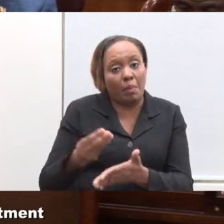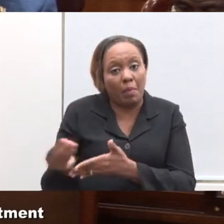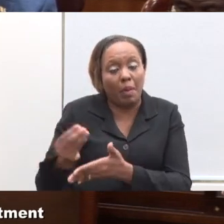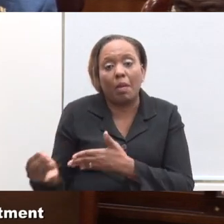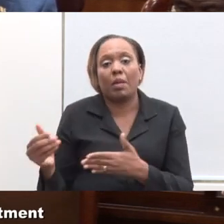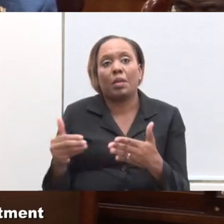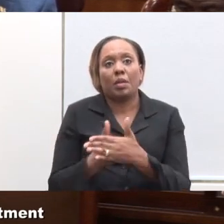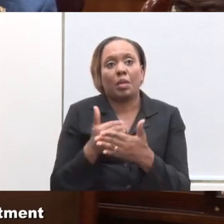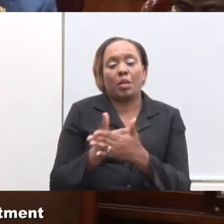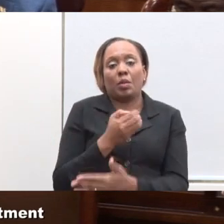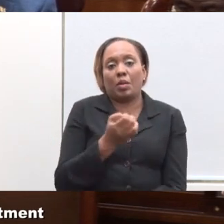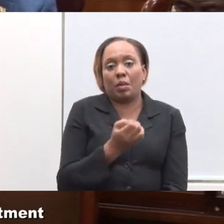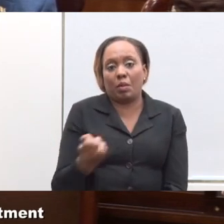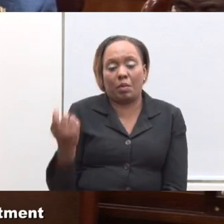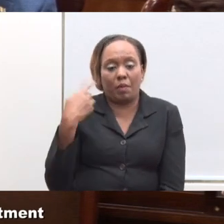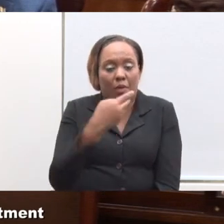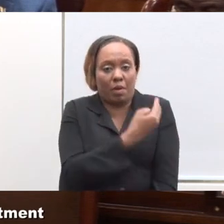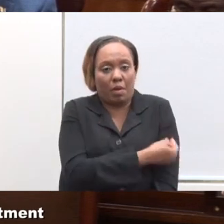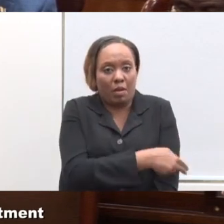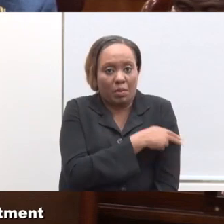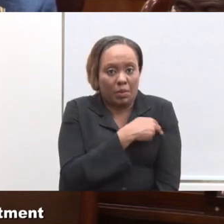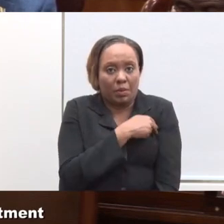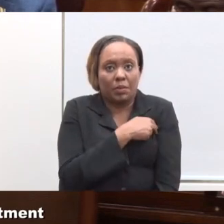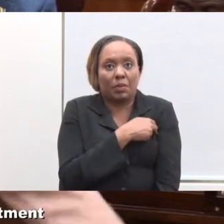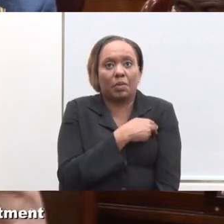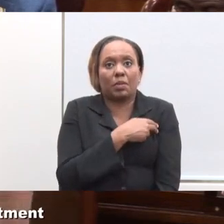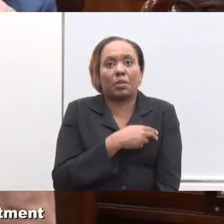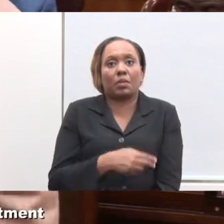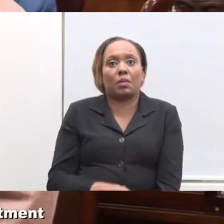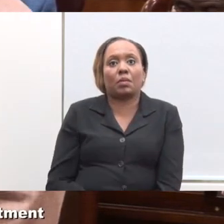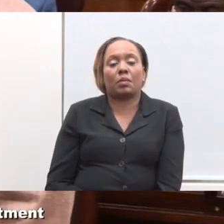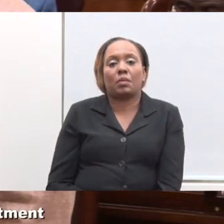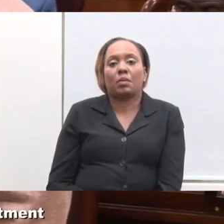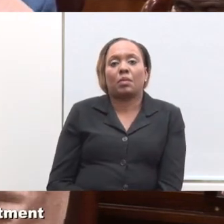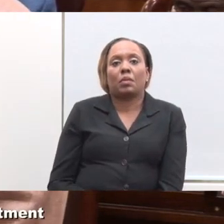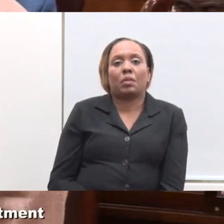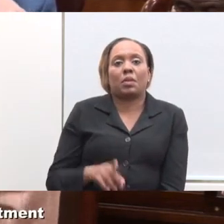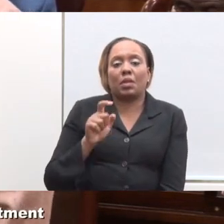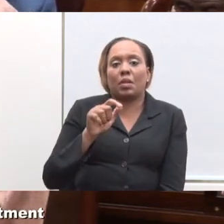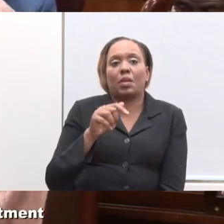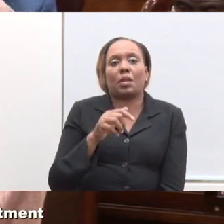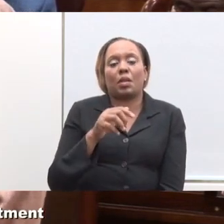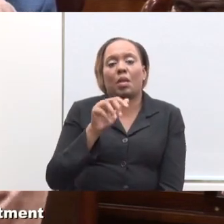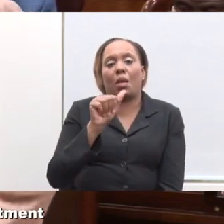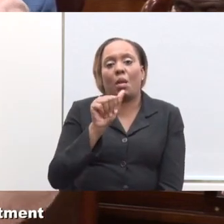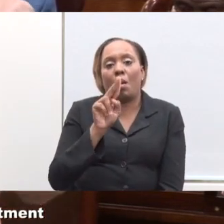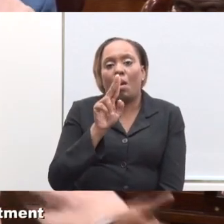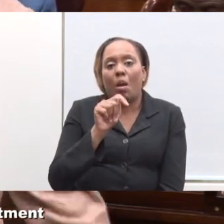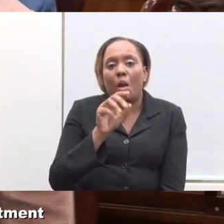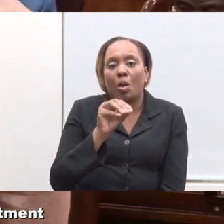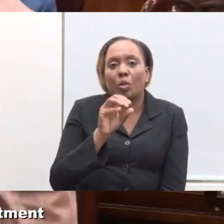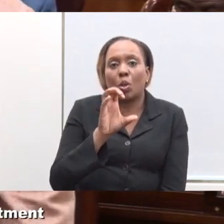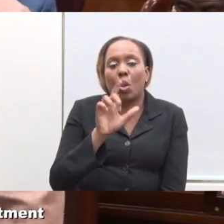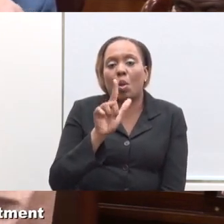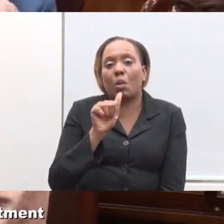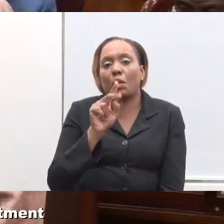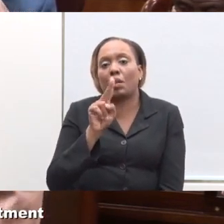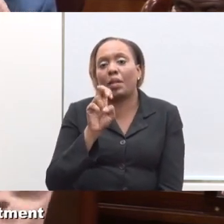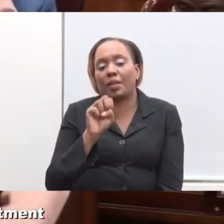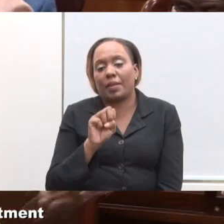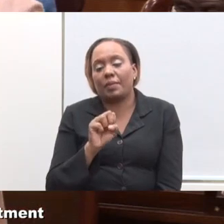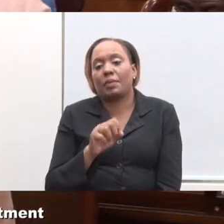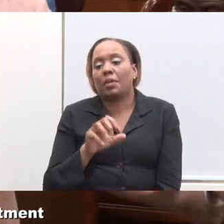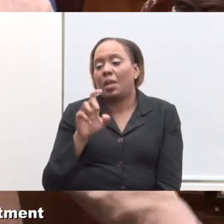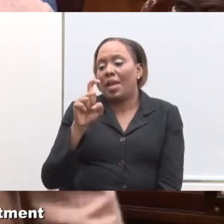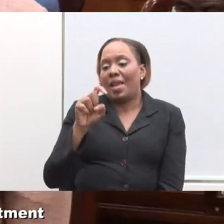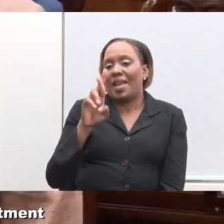equipment for the hospital to function well, from autoclaves to ventilators to x-ray machines to monitors